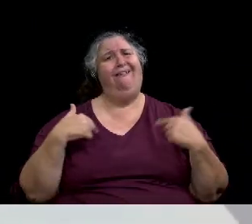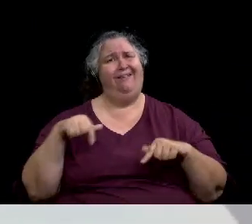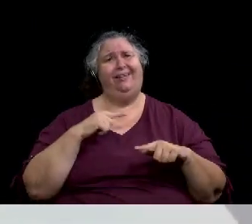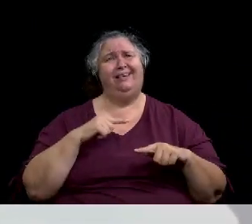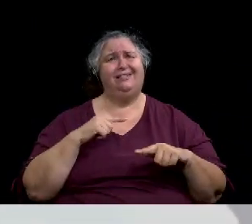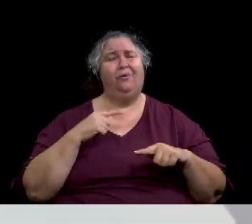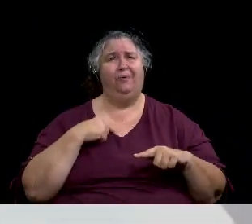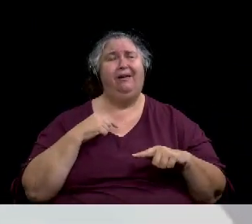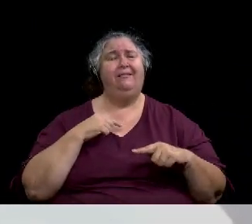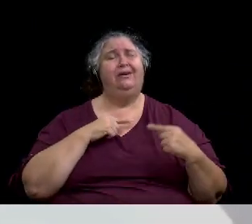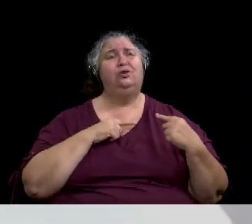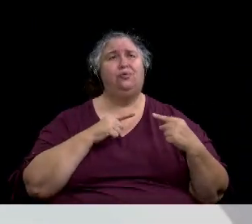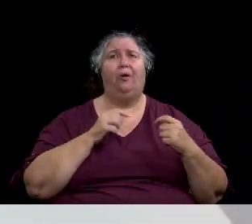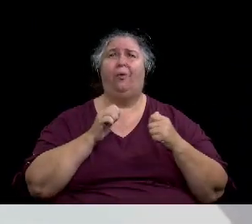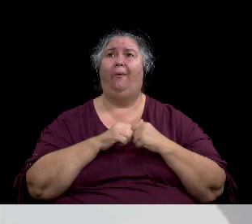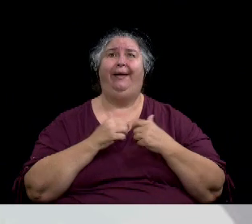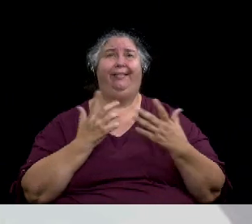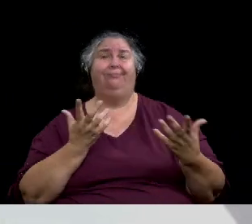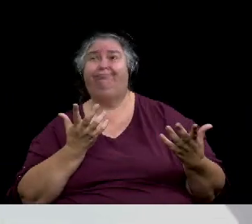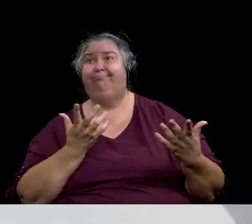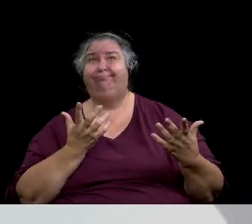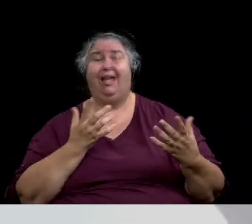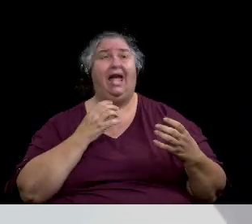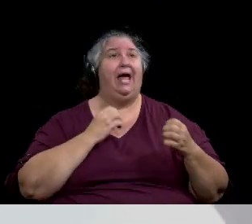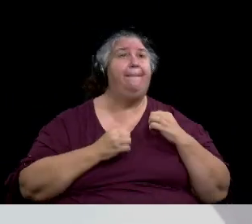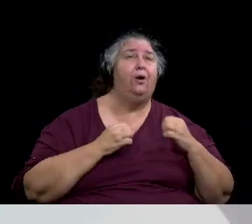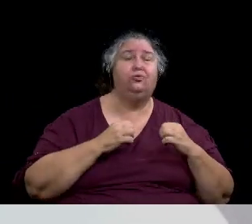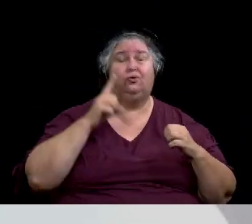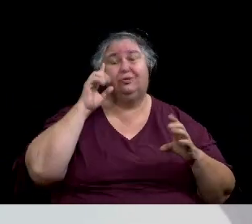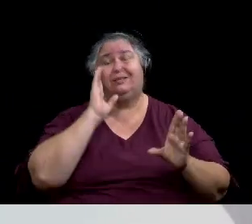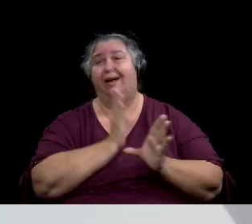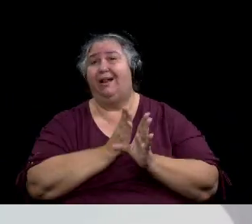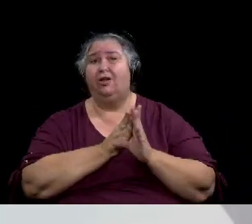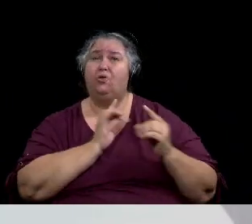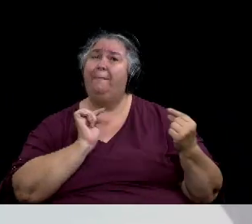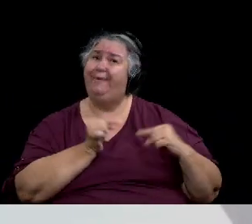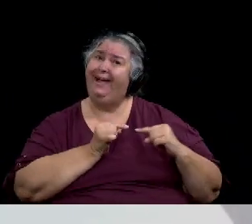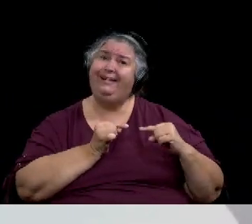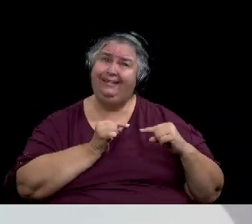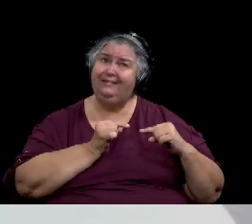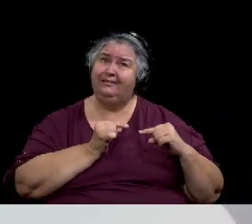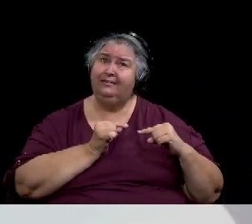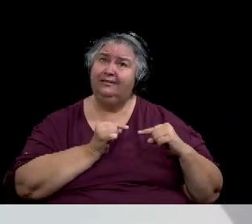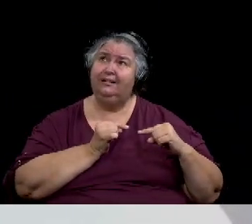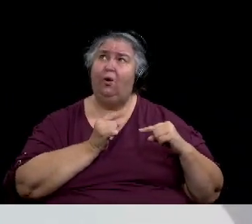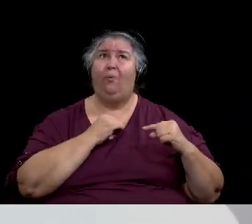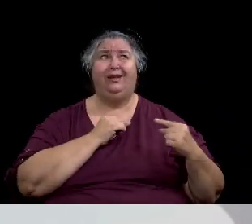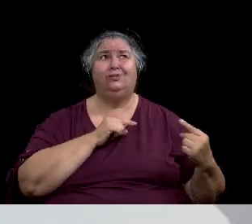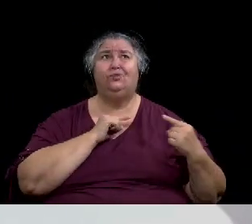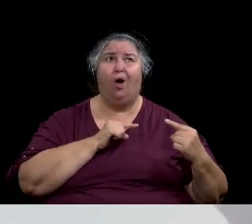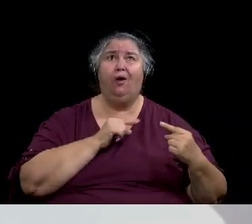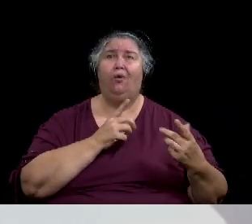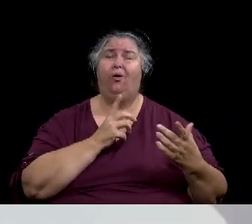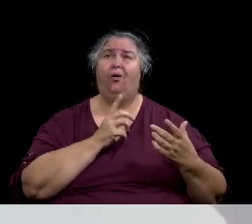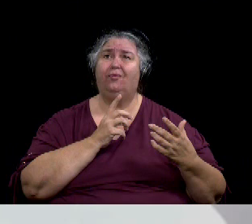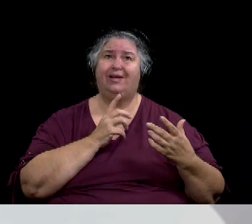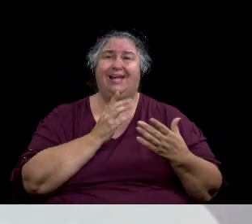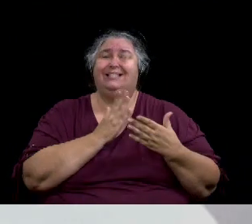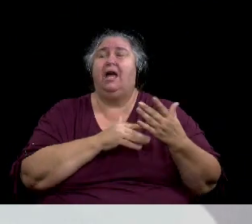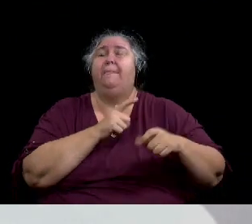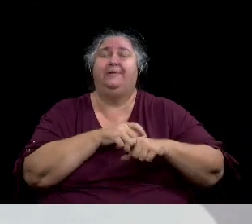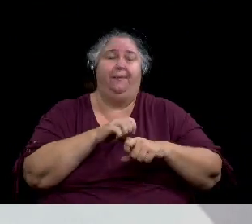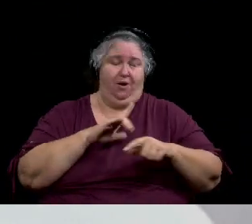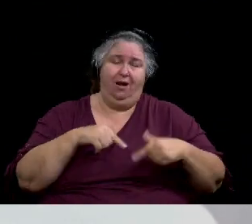who struggle with emotional, psychological pain and struggle at some point in our lifetime.